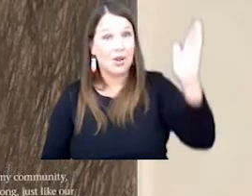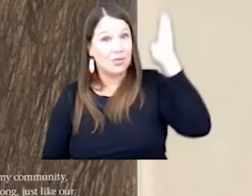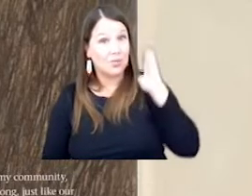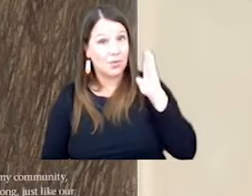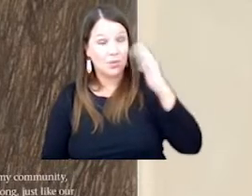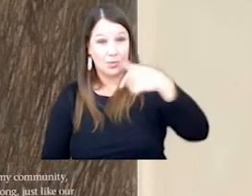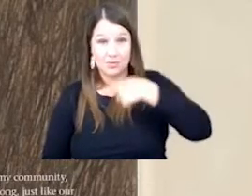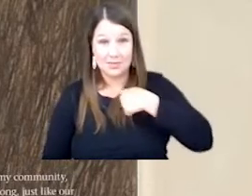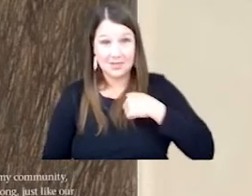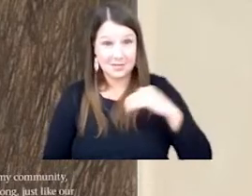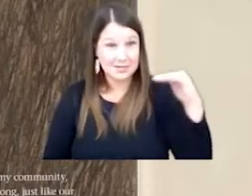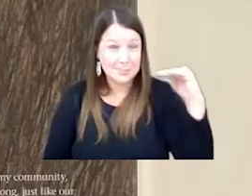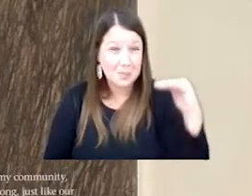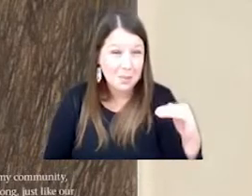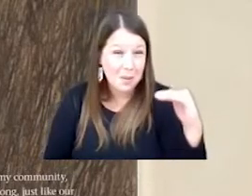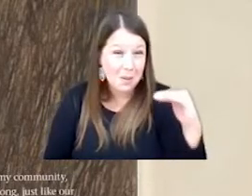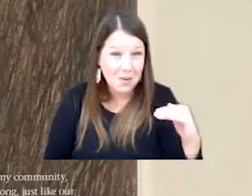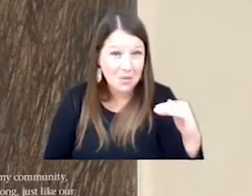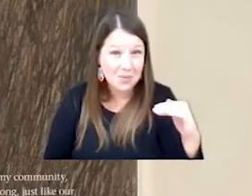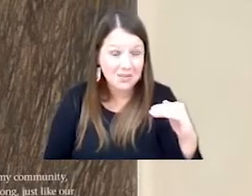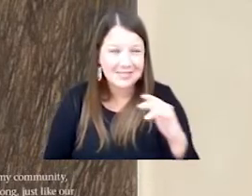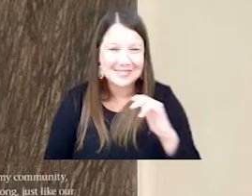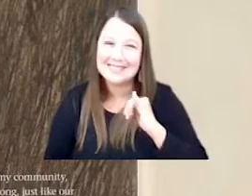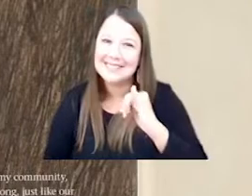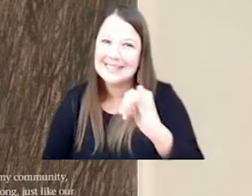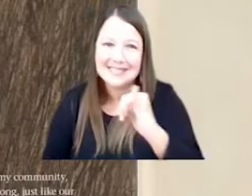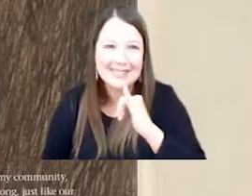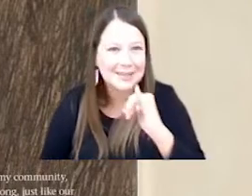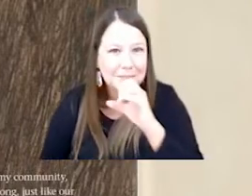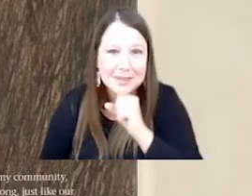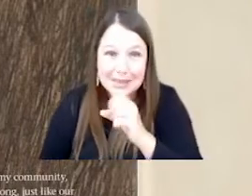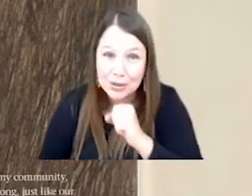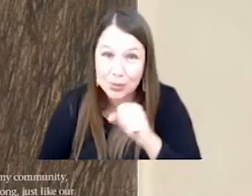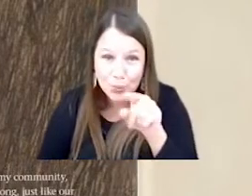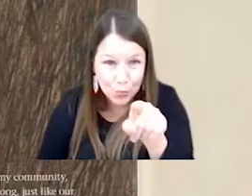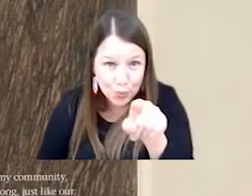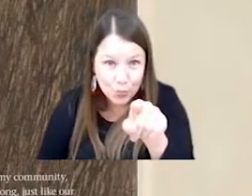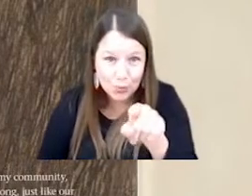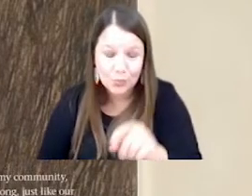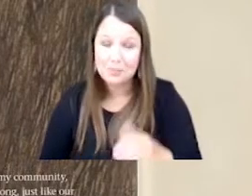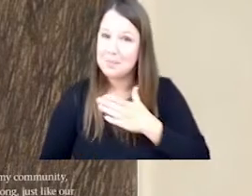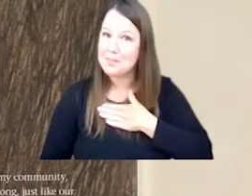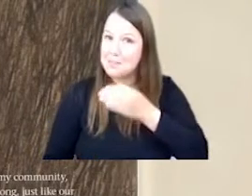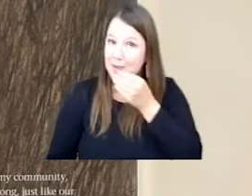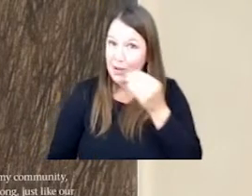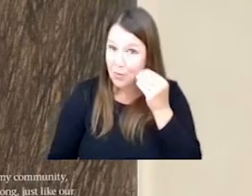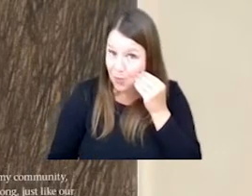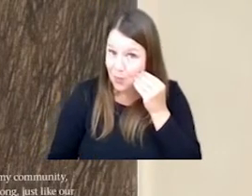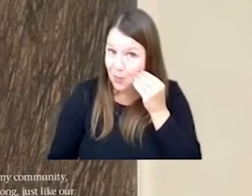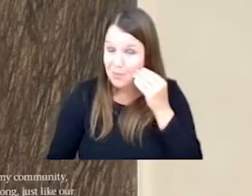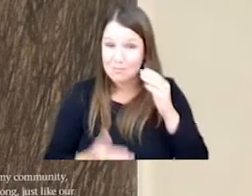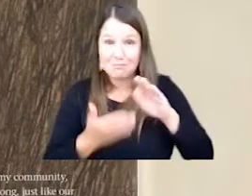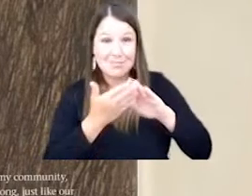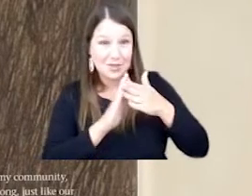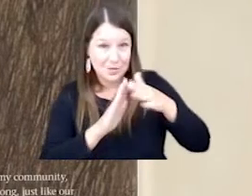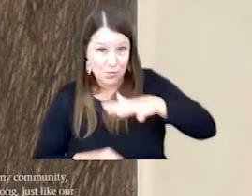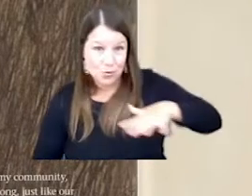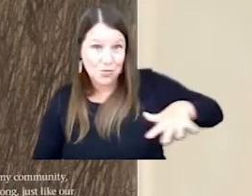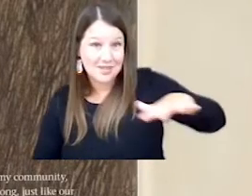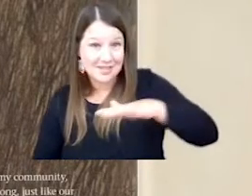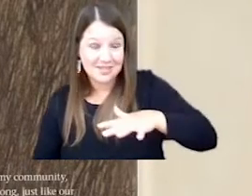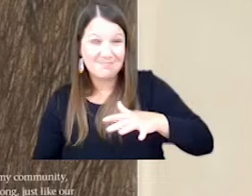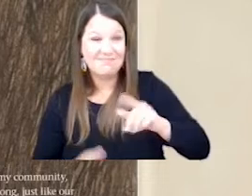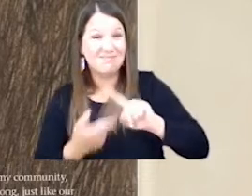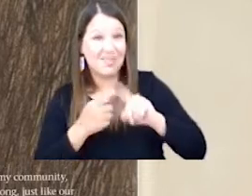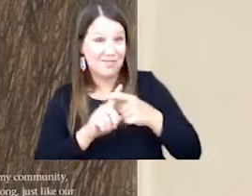when I was your age, at home in my community, my friends and I grew